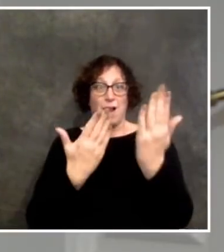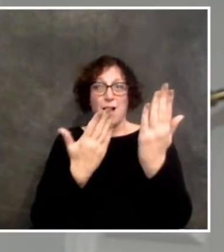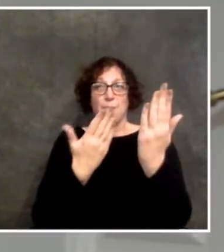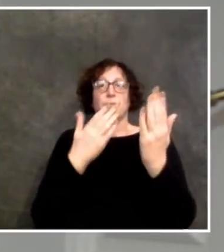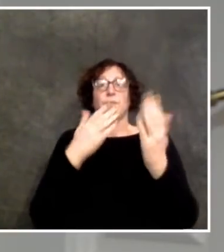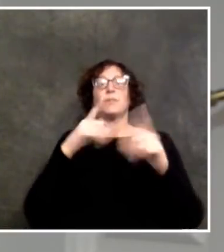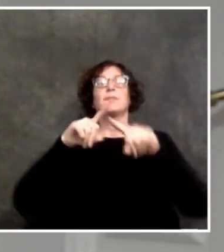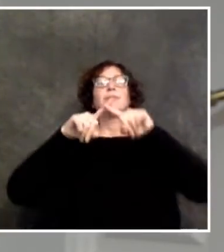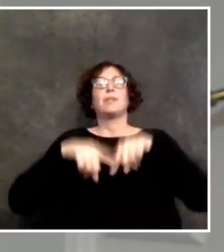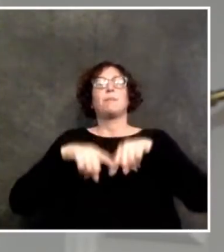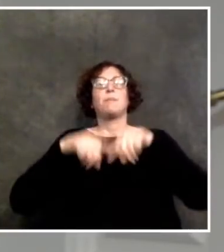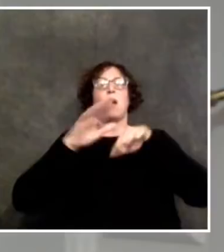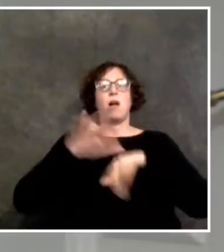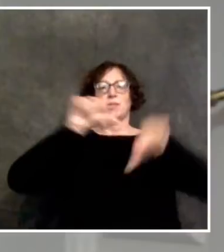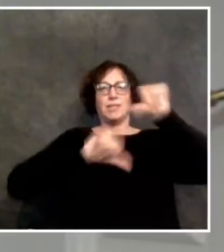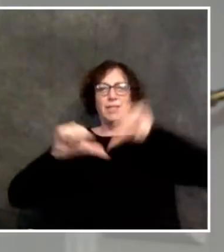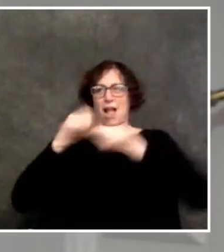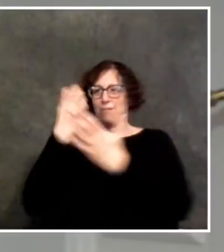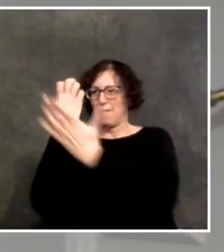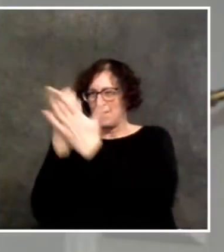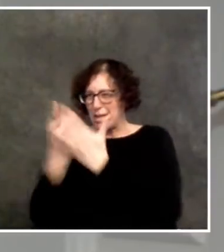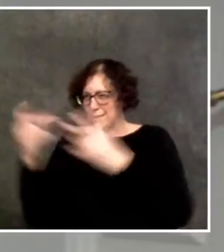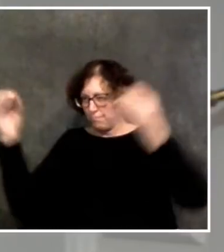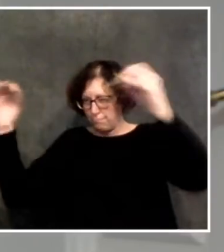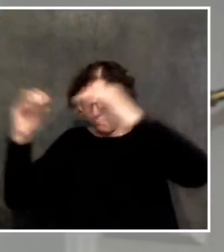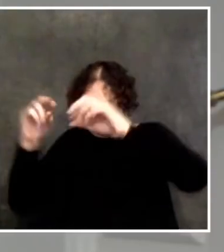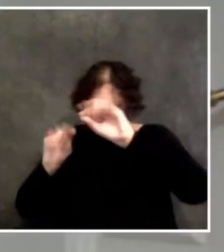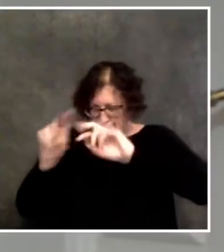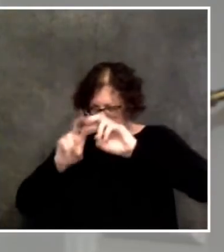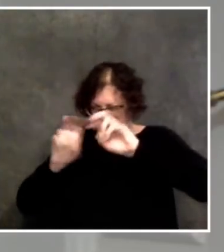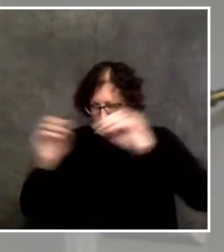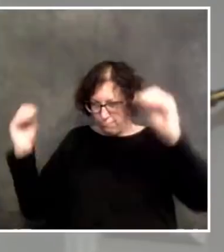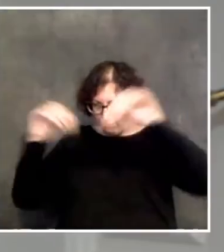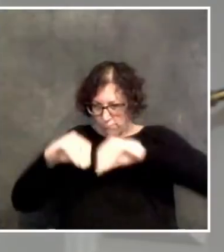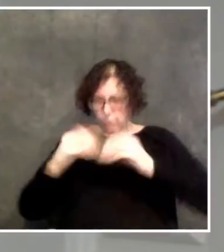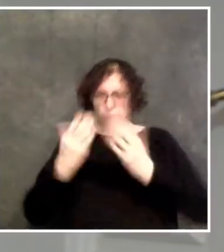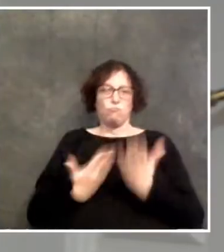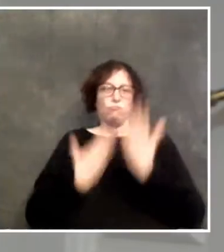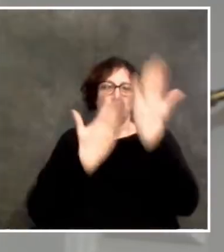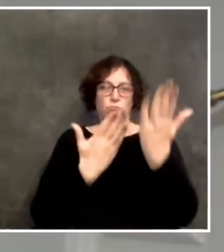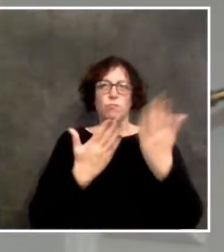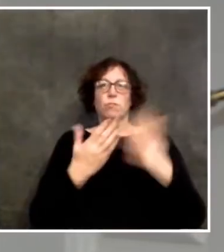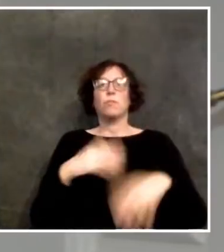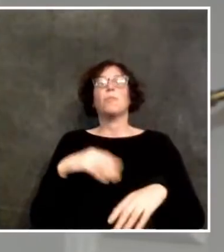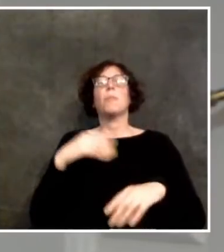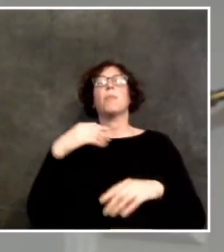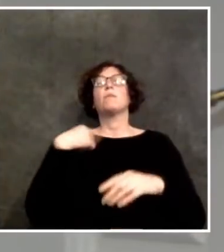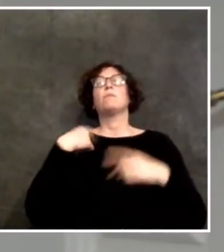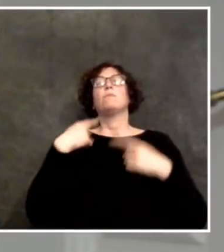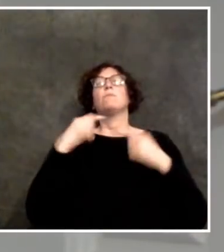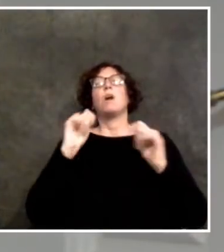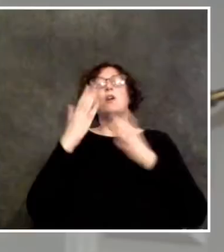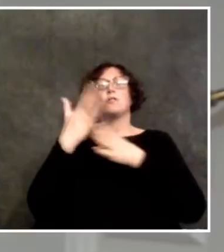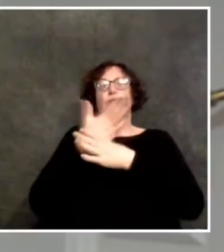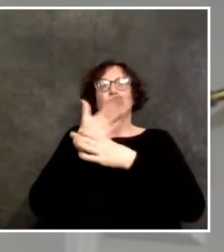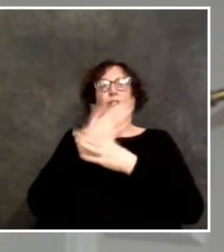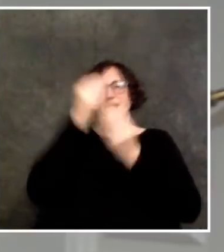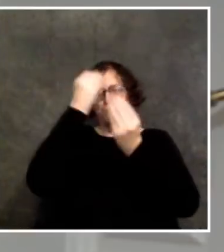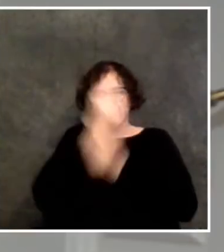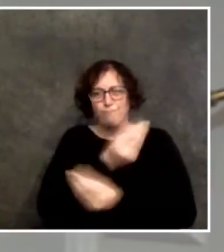as possible, because in this fight, hours and days really make a difference.